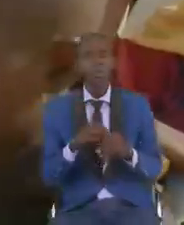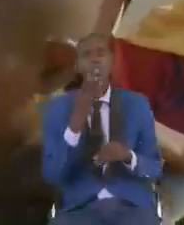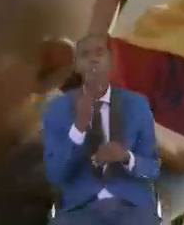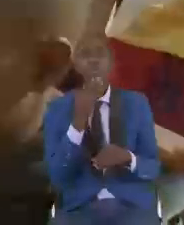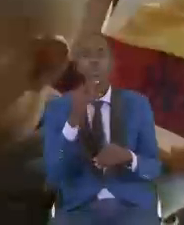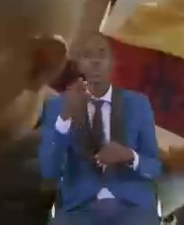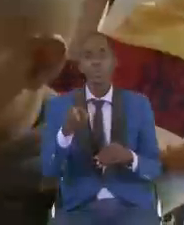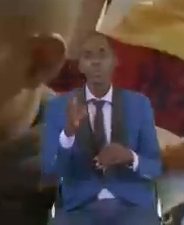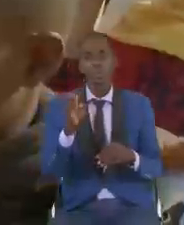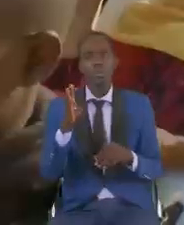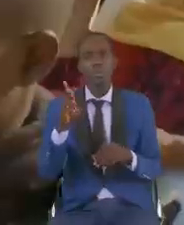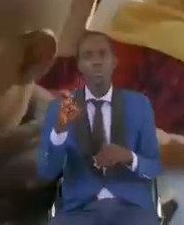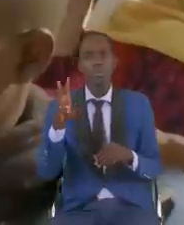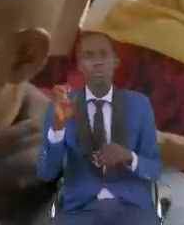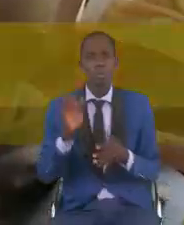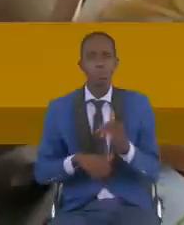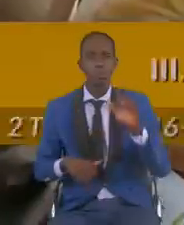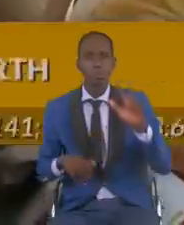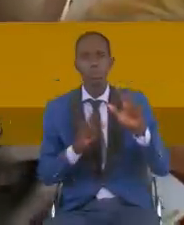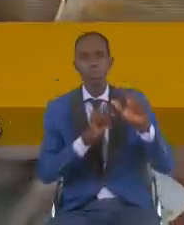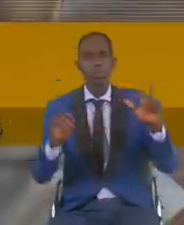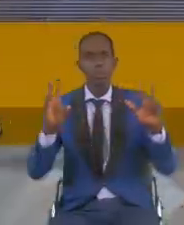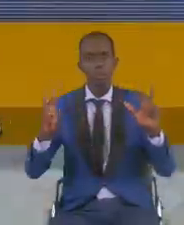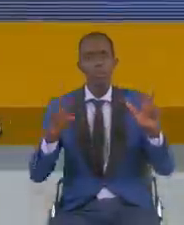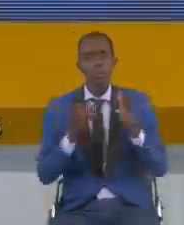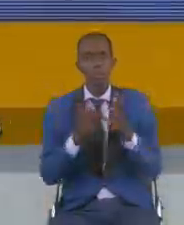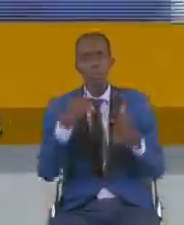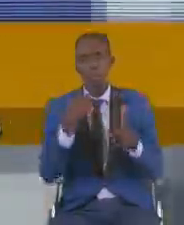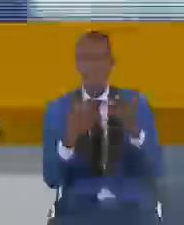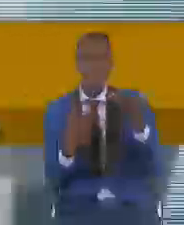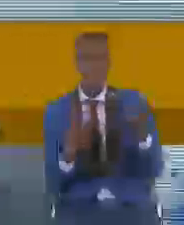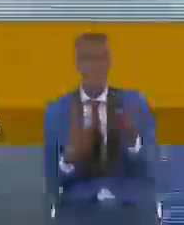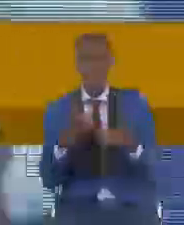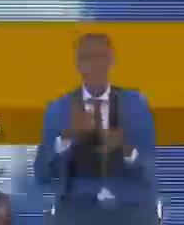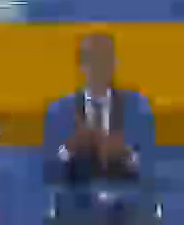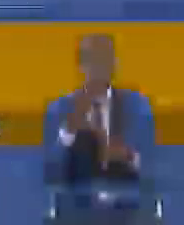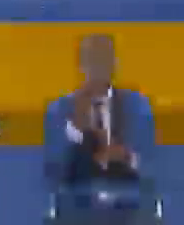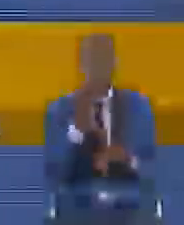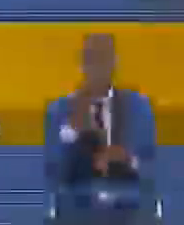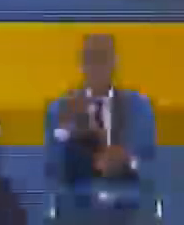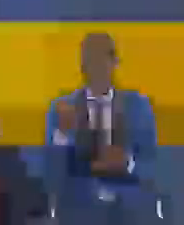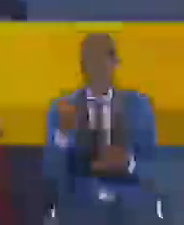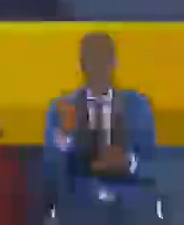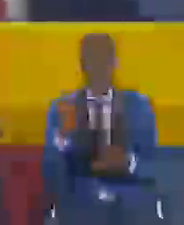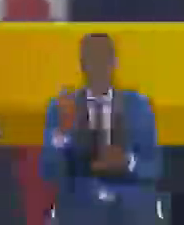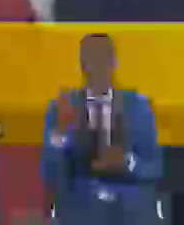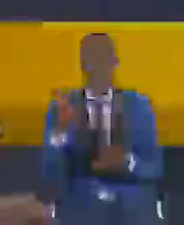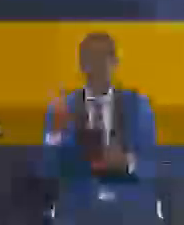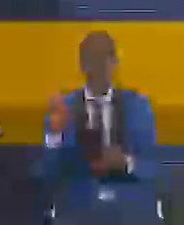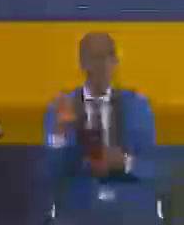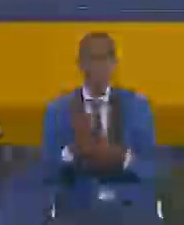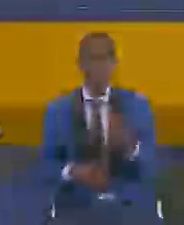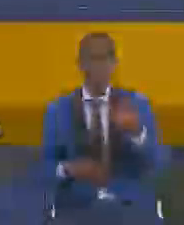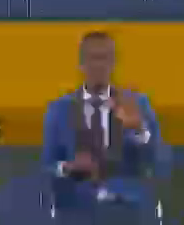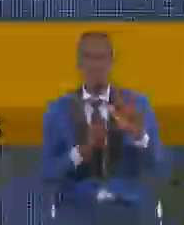Hebrews chapter 3, reading from verse 6. It tells us there in Hebrews chapter 3, reading from verse 6,